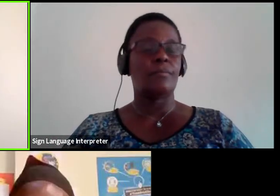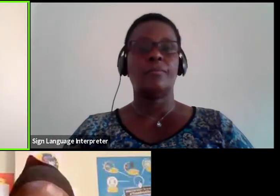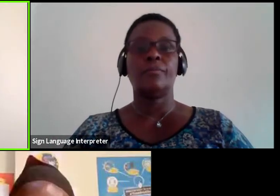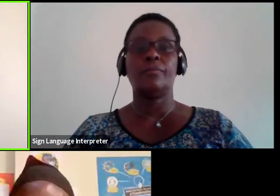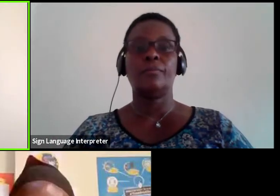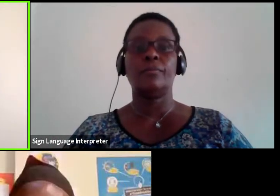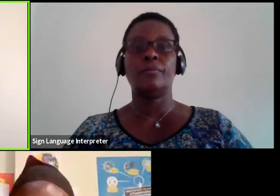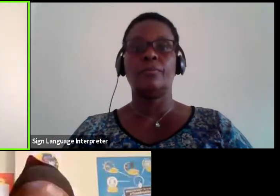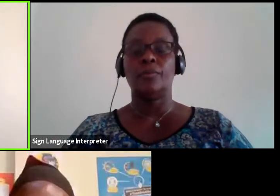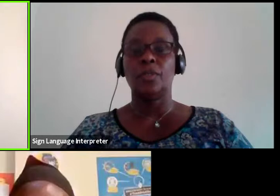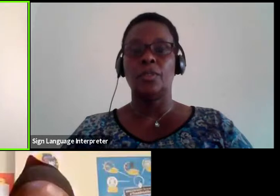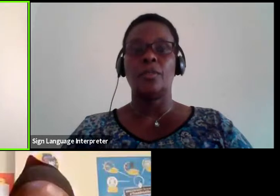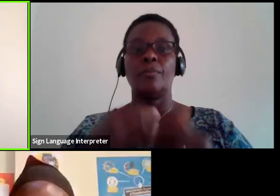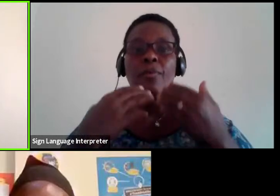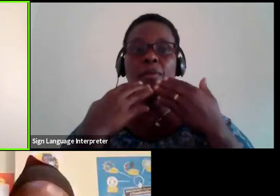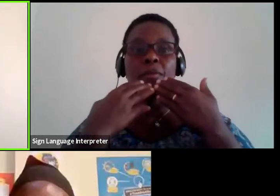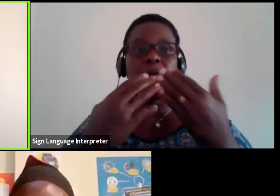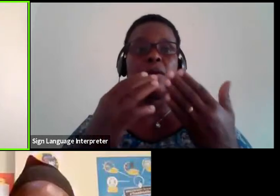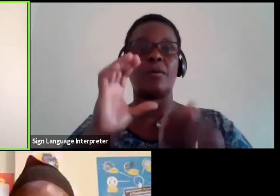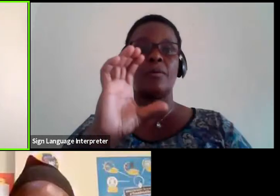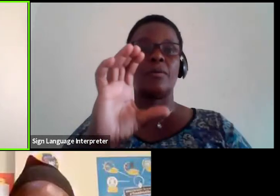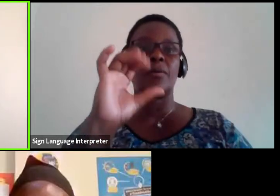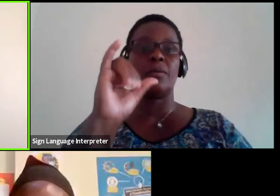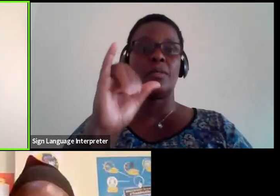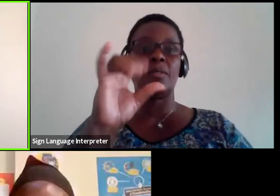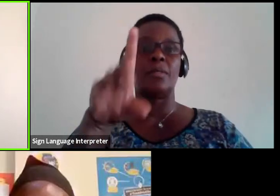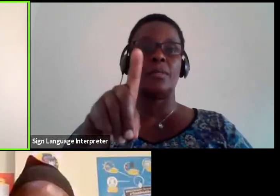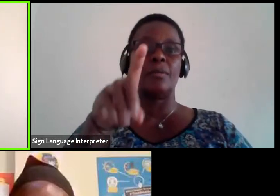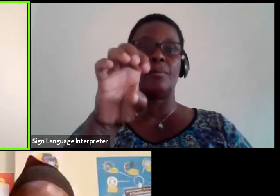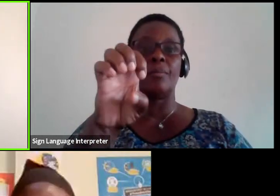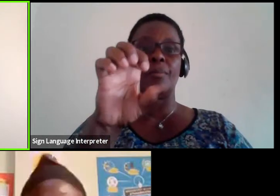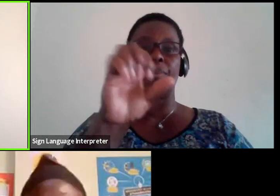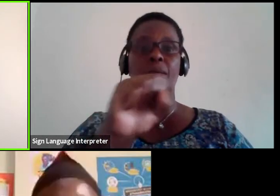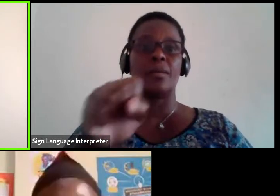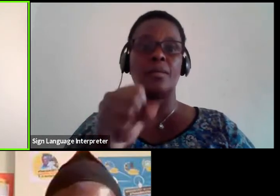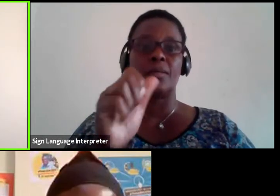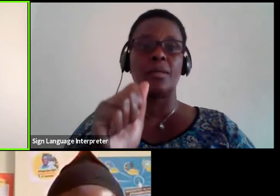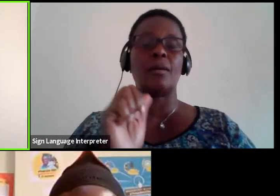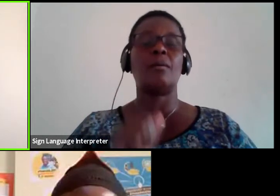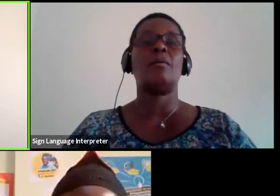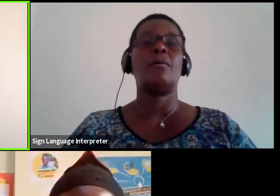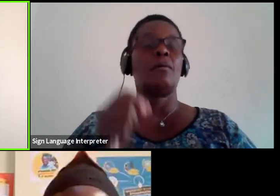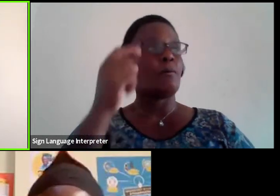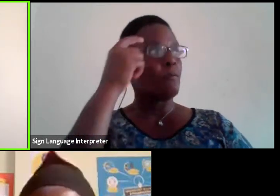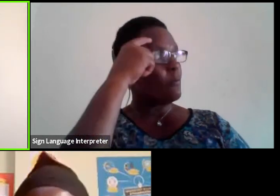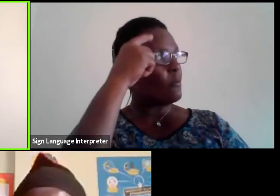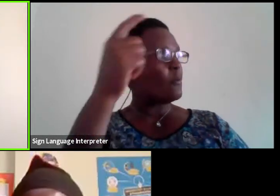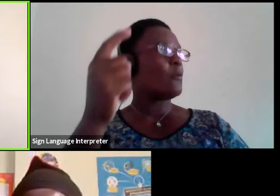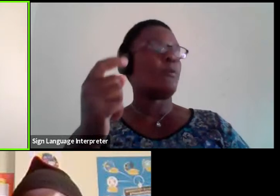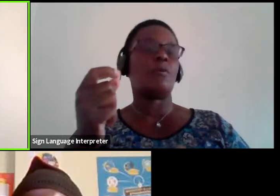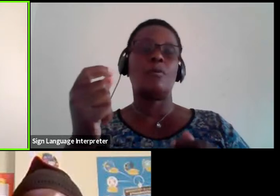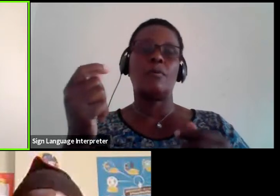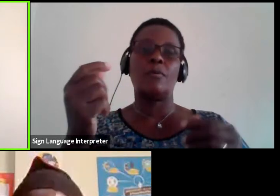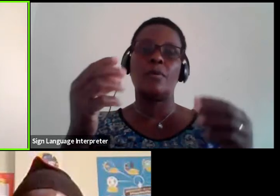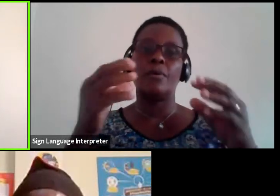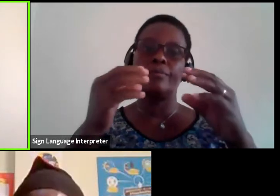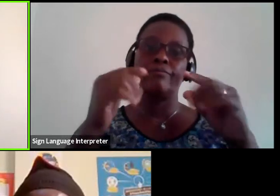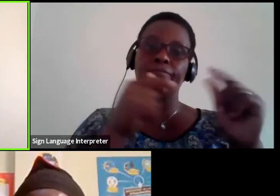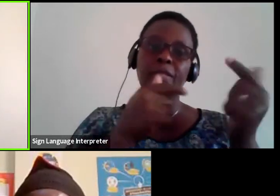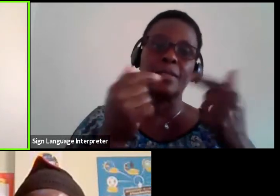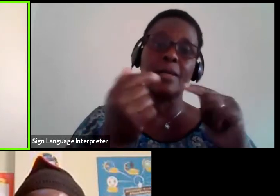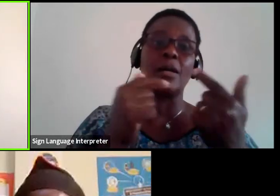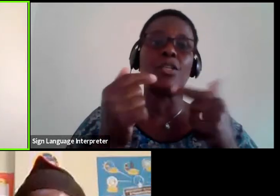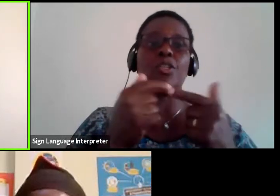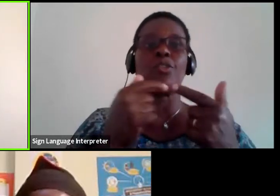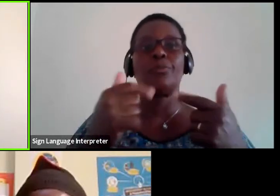your participation in the chat and in the Q&A. You made the discussion very vibrant. Wherever you